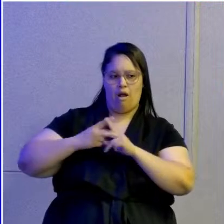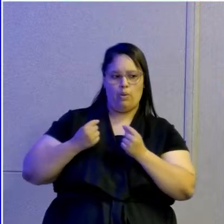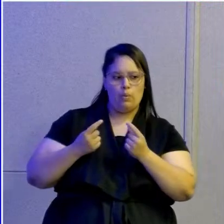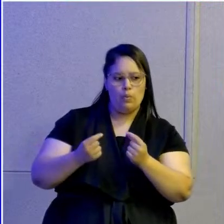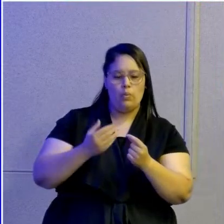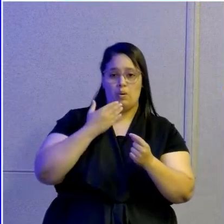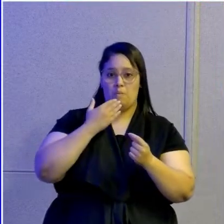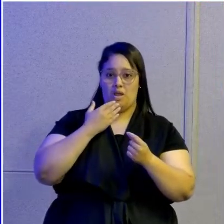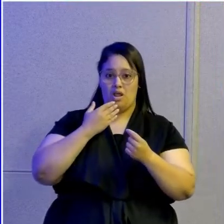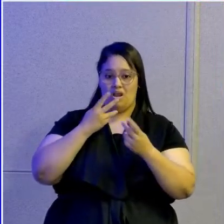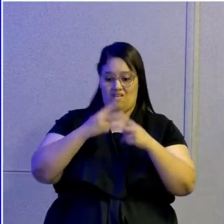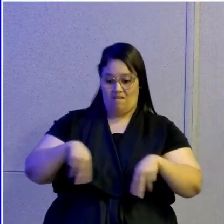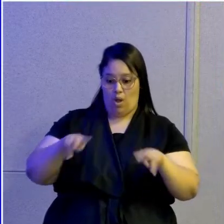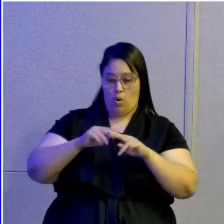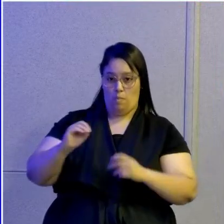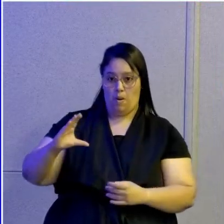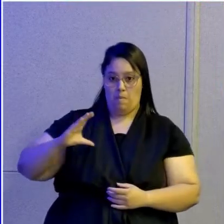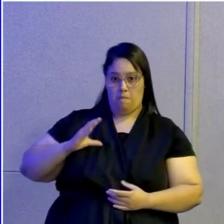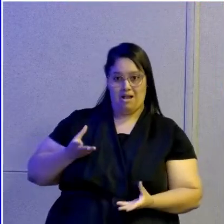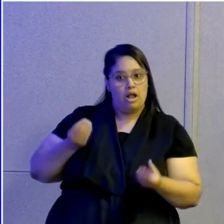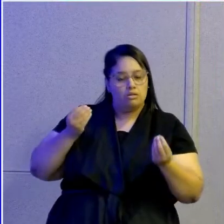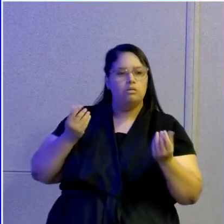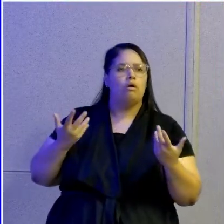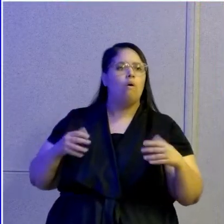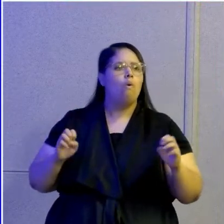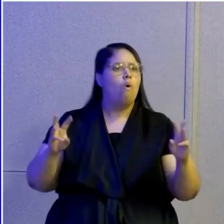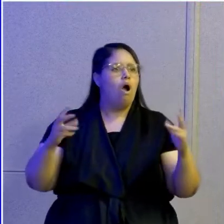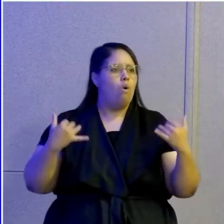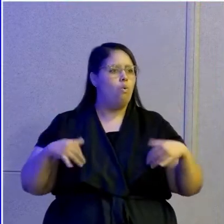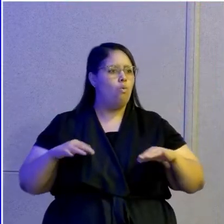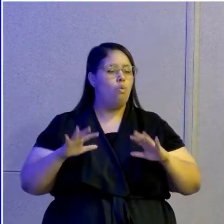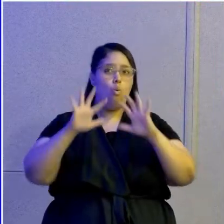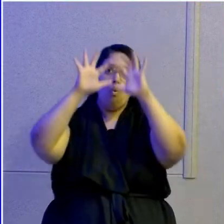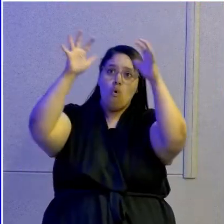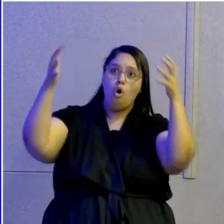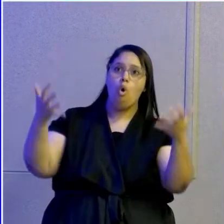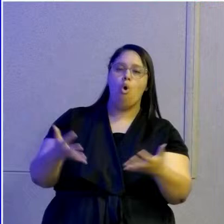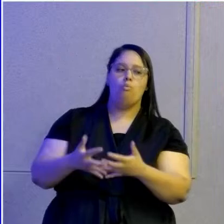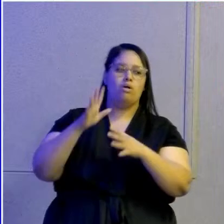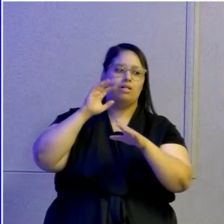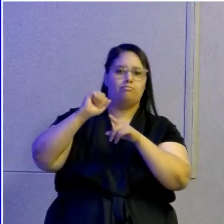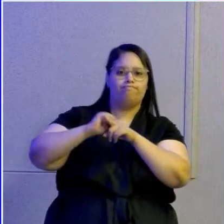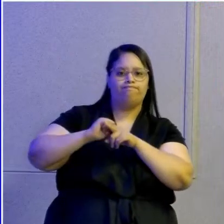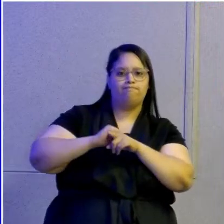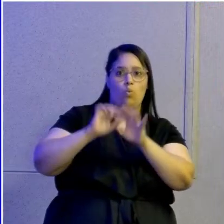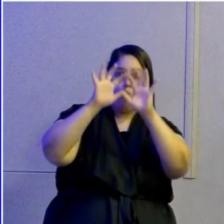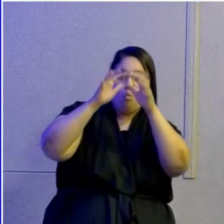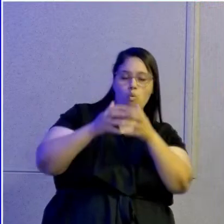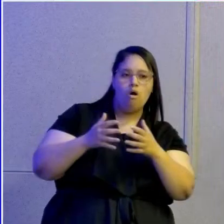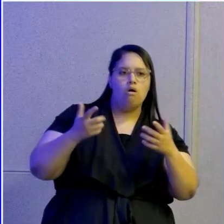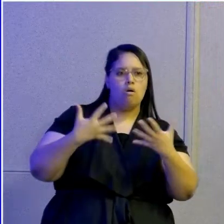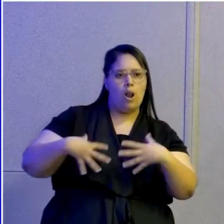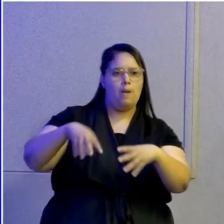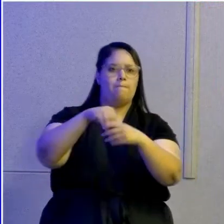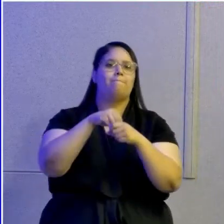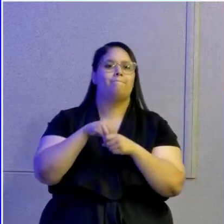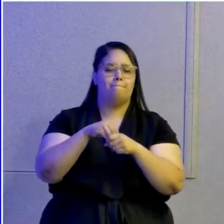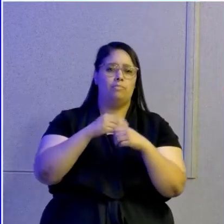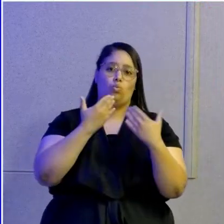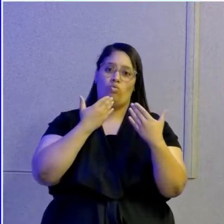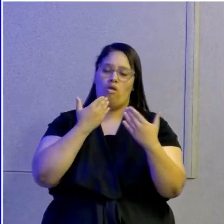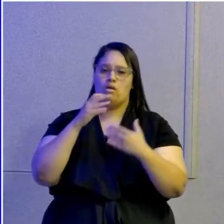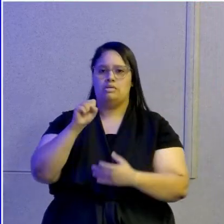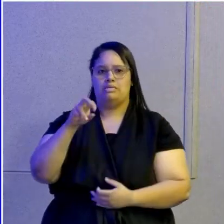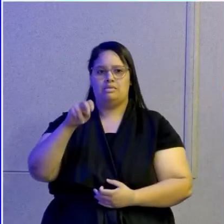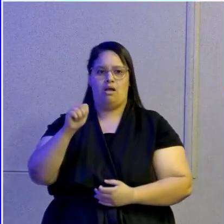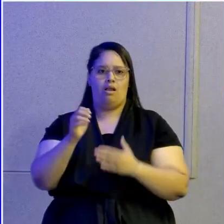for money? Wow, we're part of one of the biggest global experiments in the world. So a big thanks to the CERN leaders